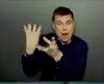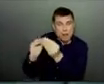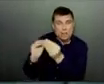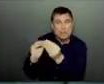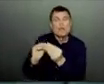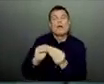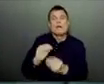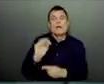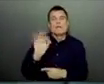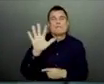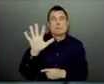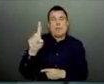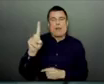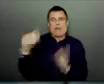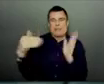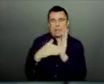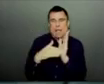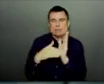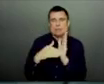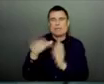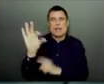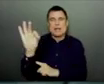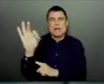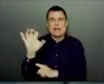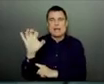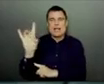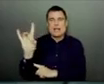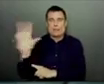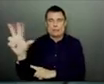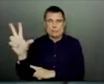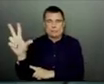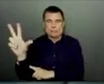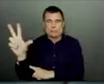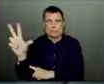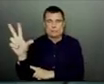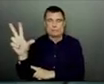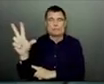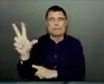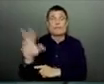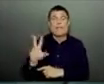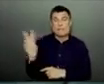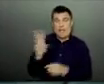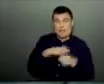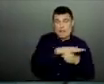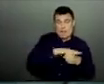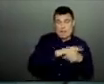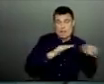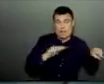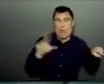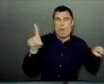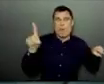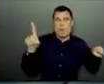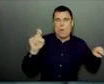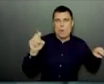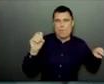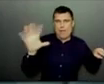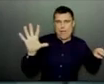,983. That includes 105 people in the Vancouver Coastal Health region,